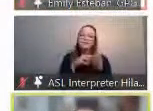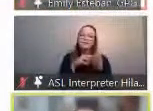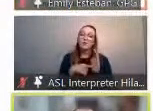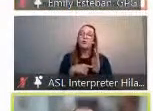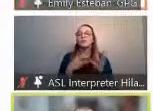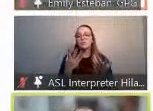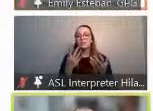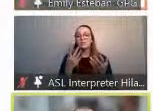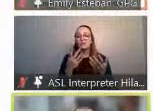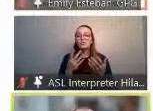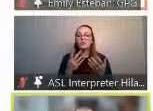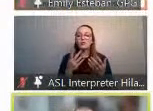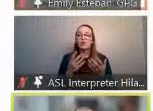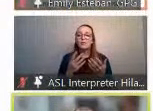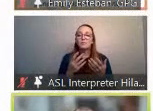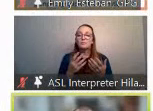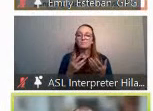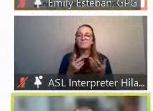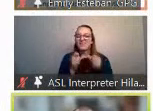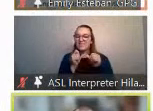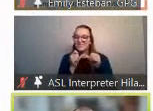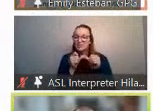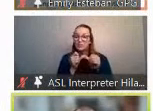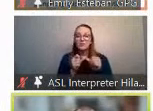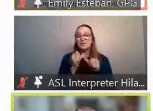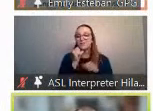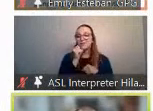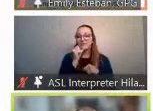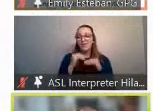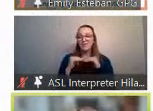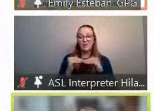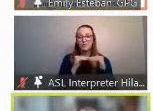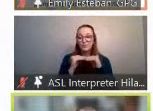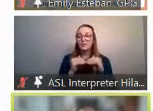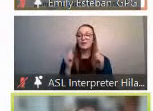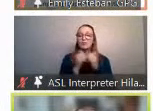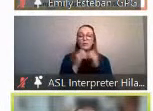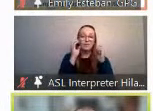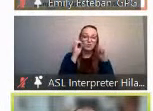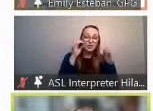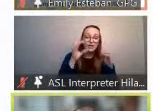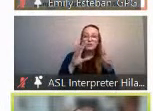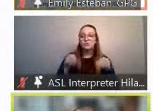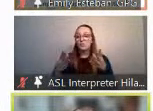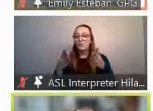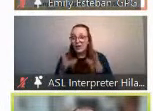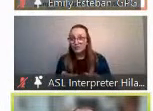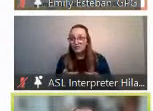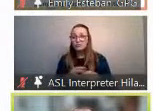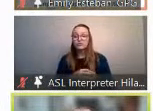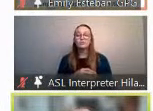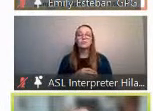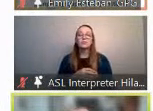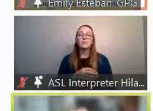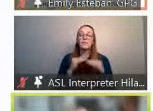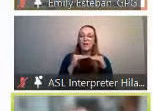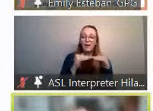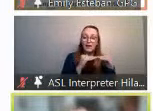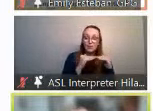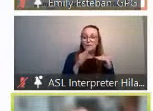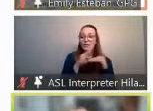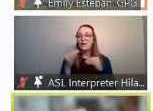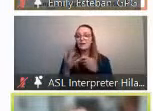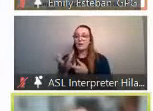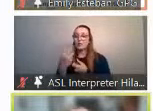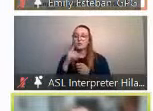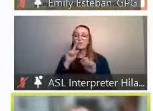of systemic inequities among educators and providers, and equity and inclusion of all students across